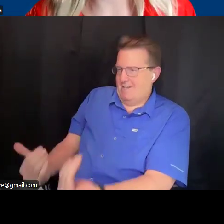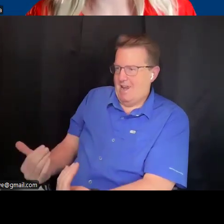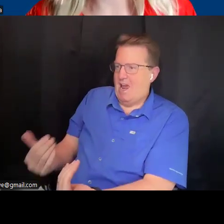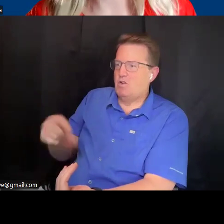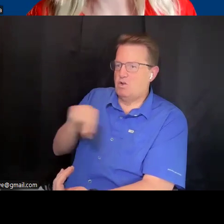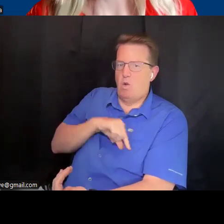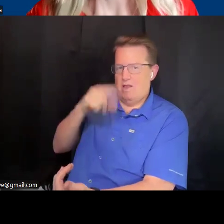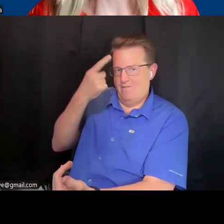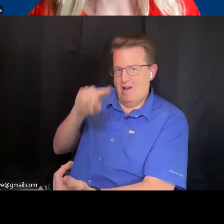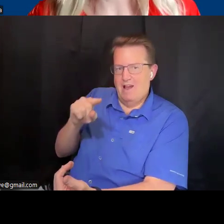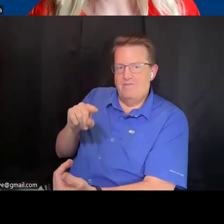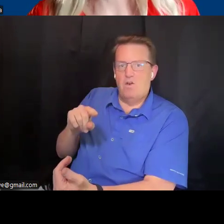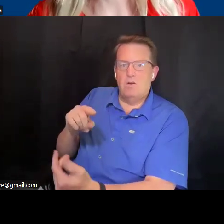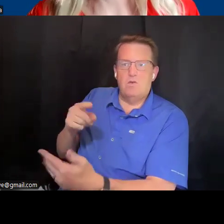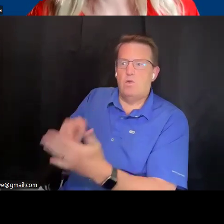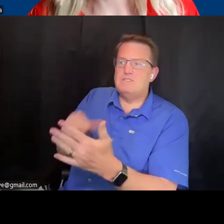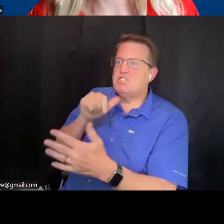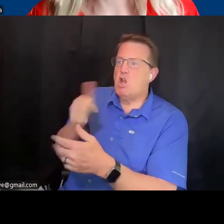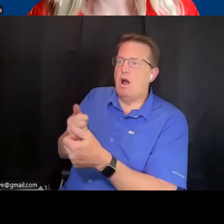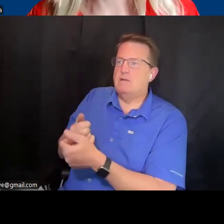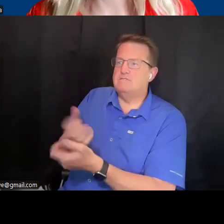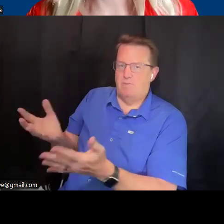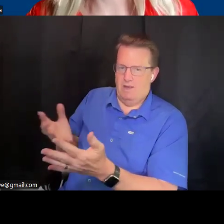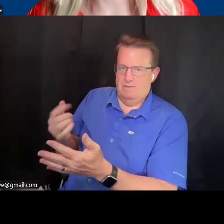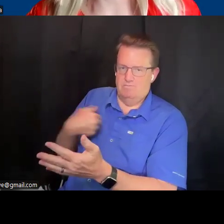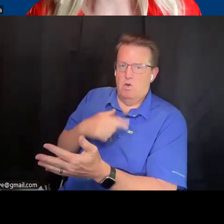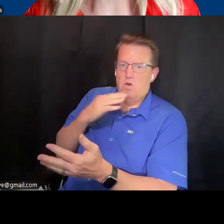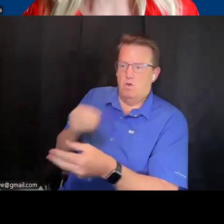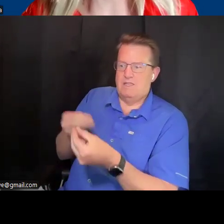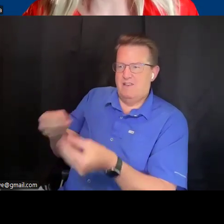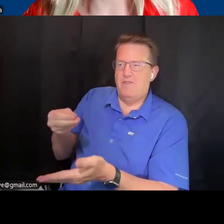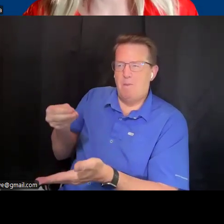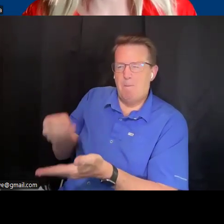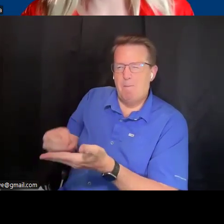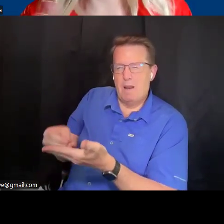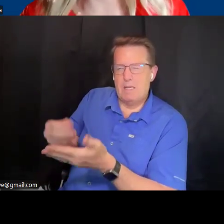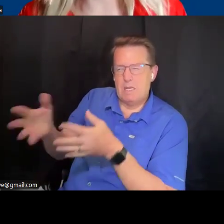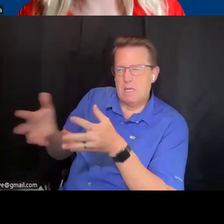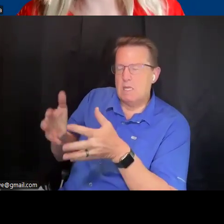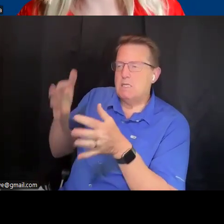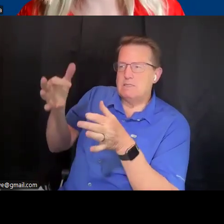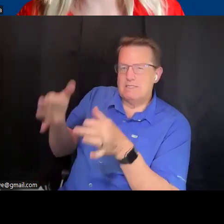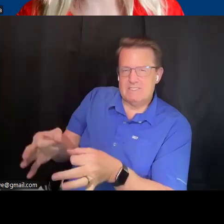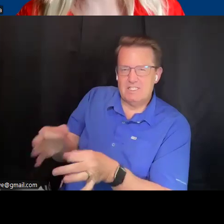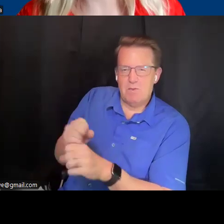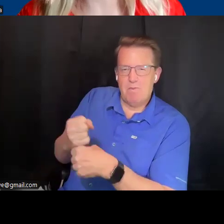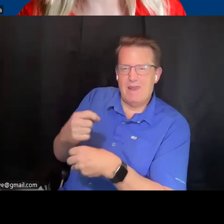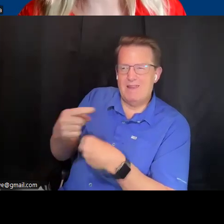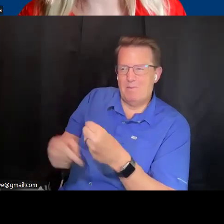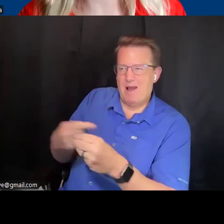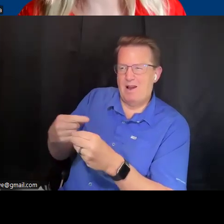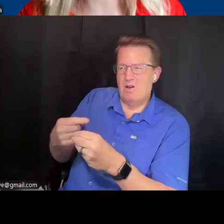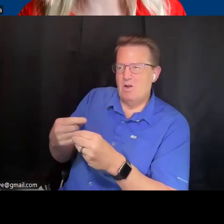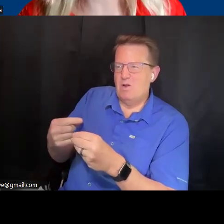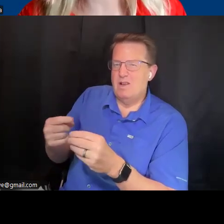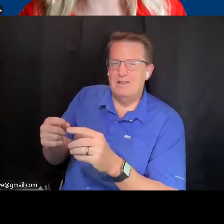network. We would allocate carryover using the factors and weights, the same as the original formula. Those 5 factors and weights will